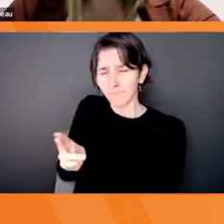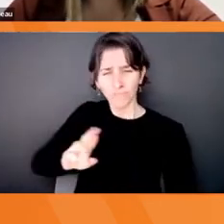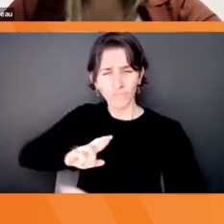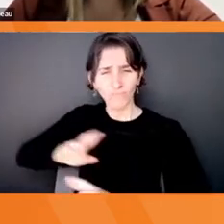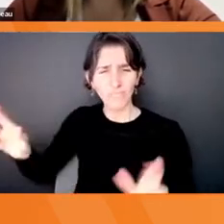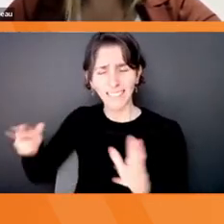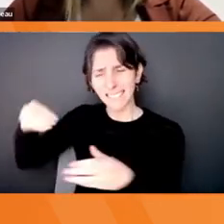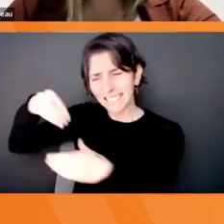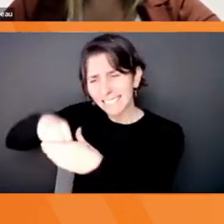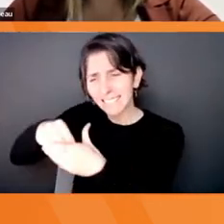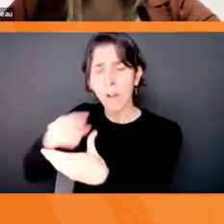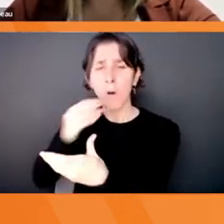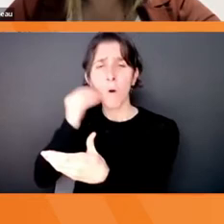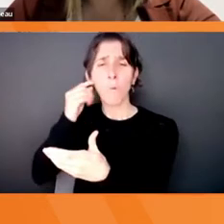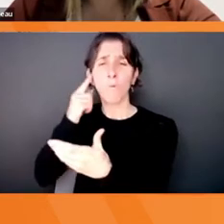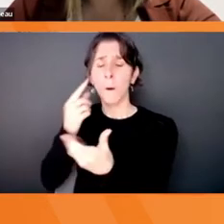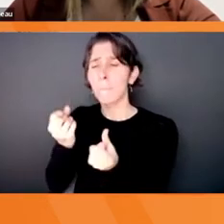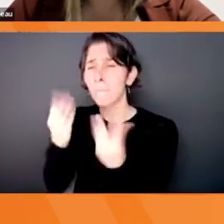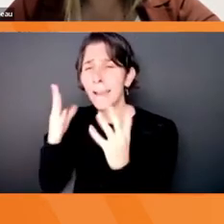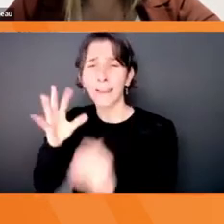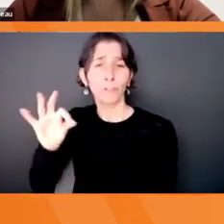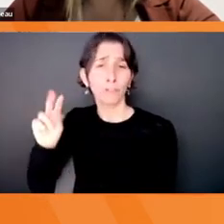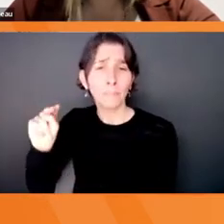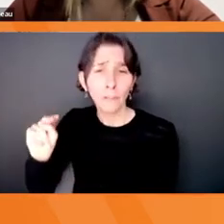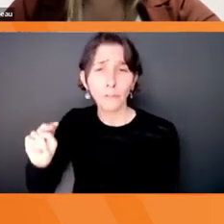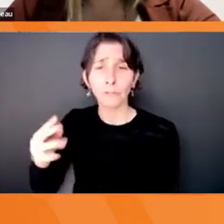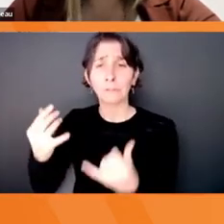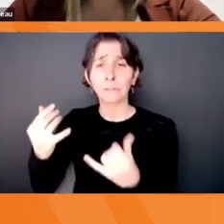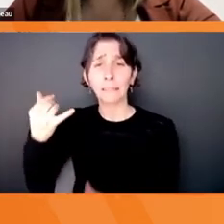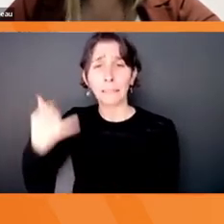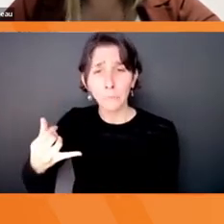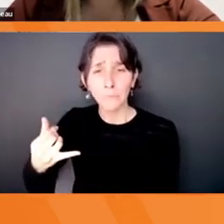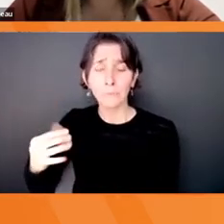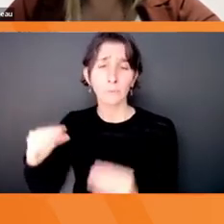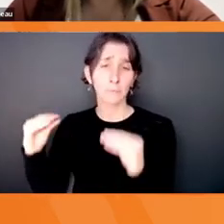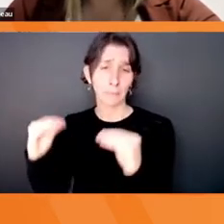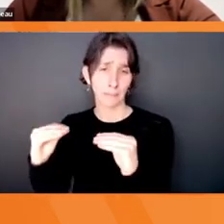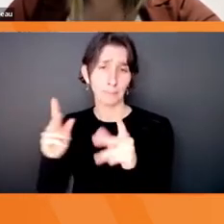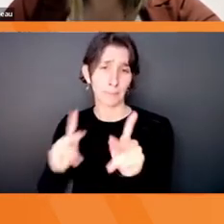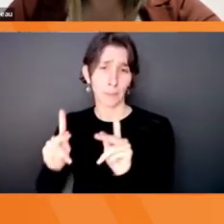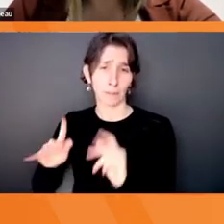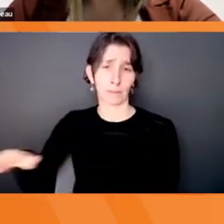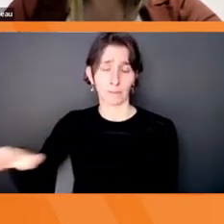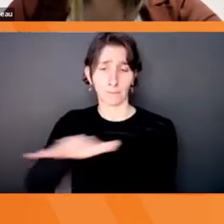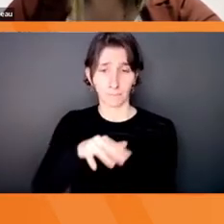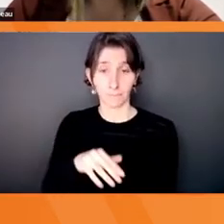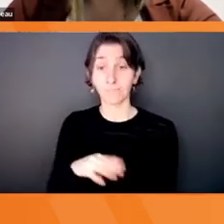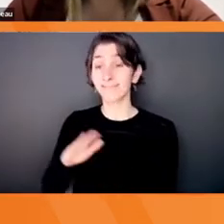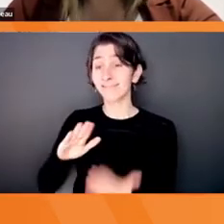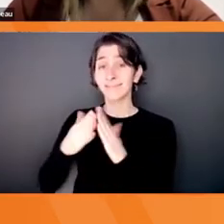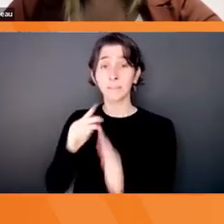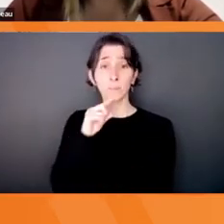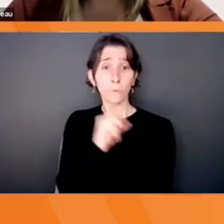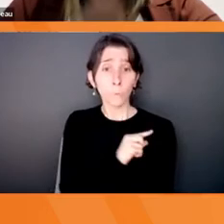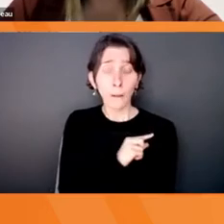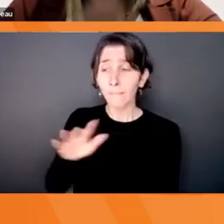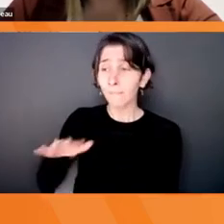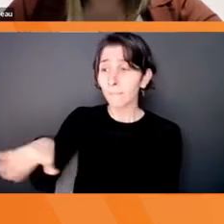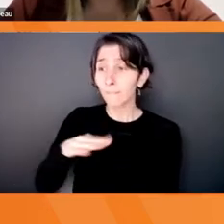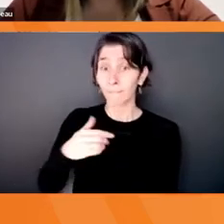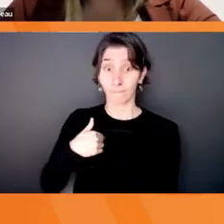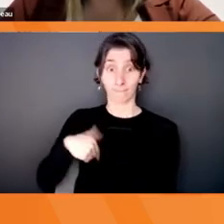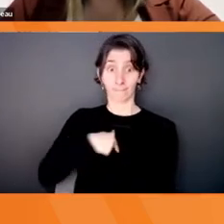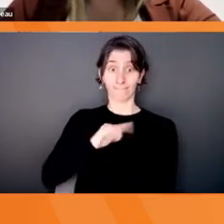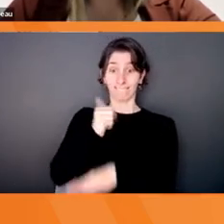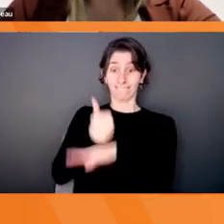and home to many First Nations, Inuit, and Métis people today. As a city, as a company in